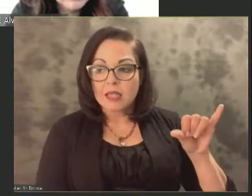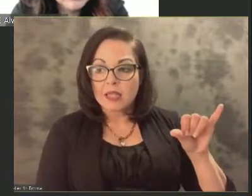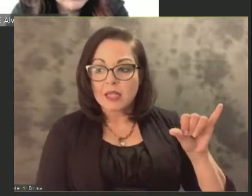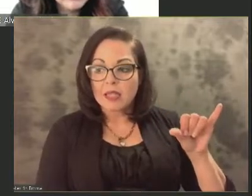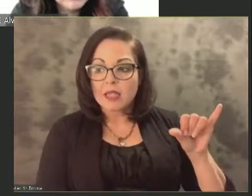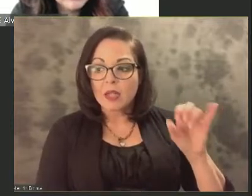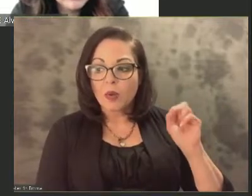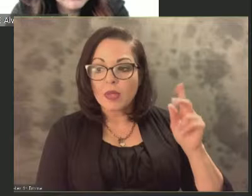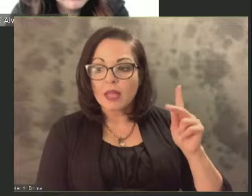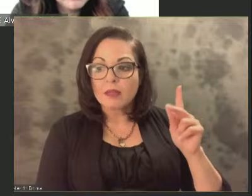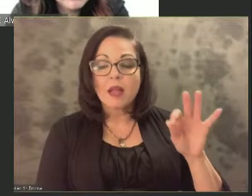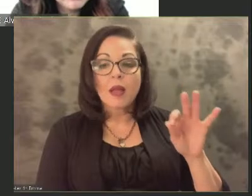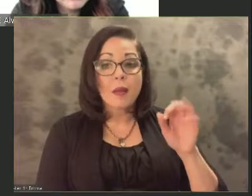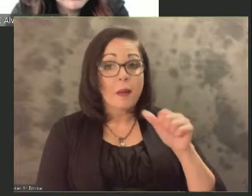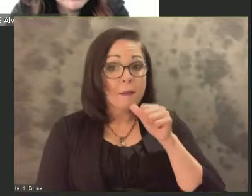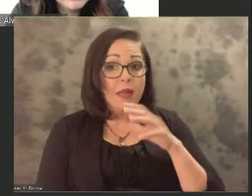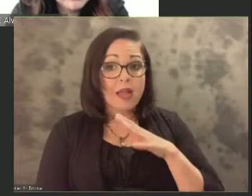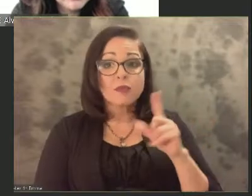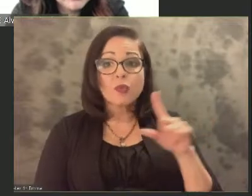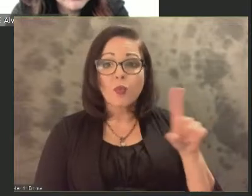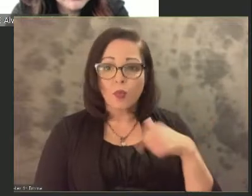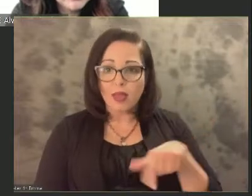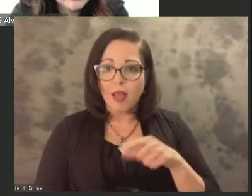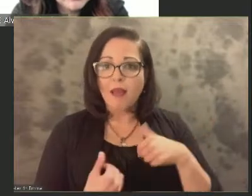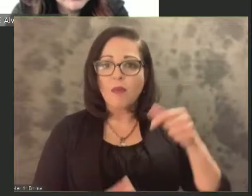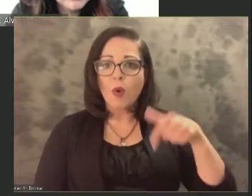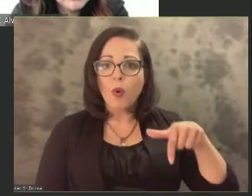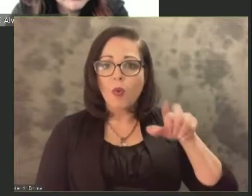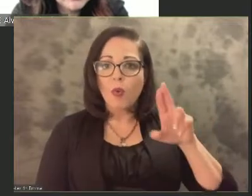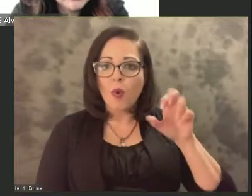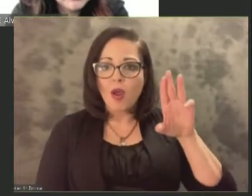All right. Madam Chair, we have a quorum for the meeting.